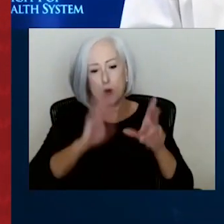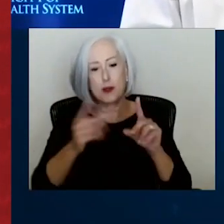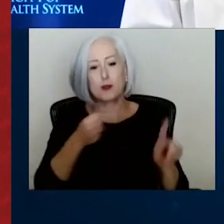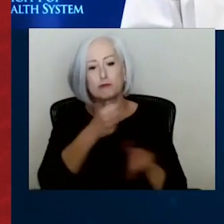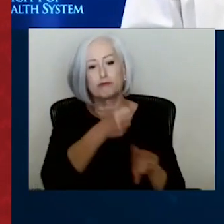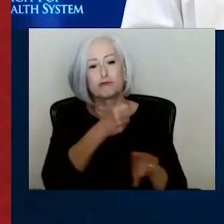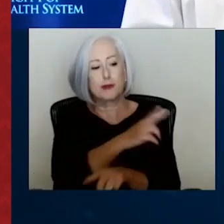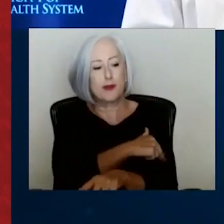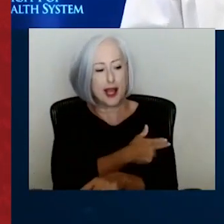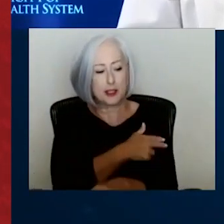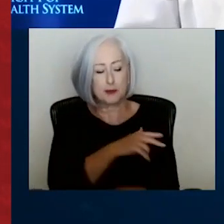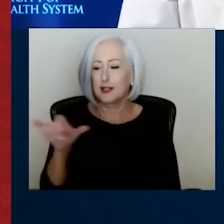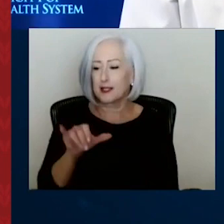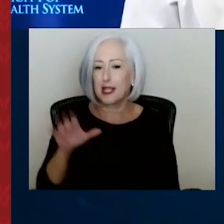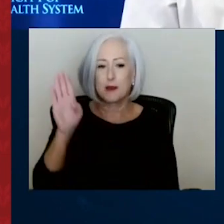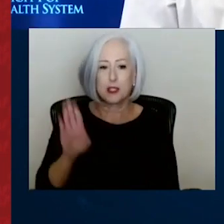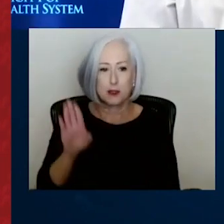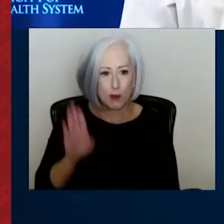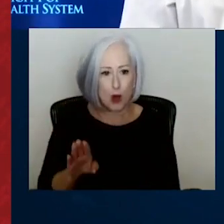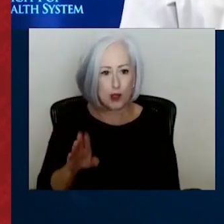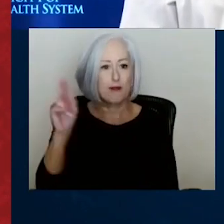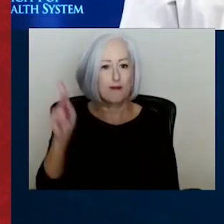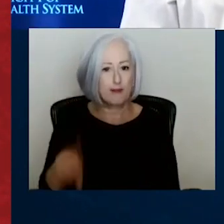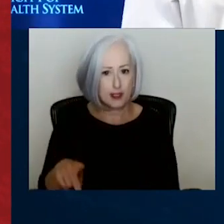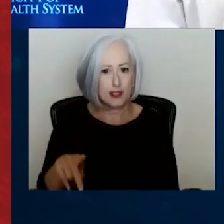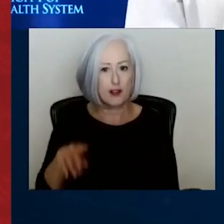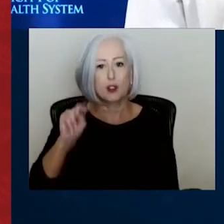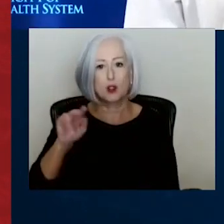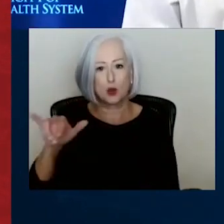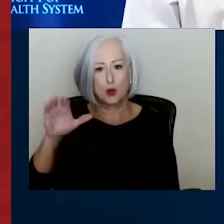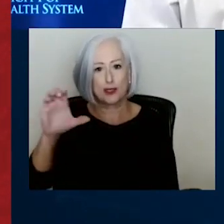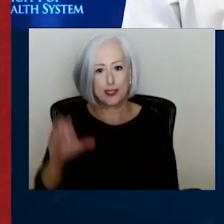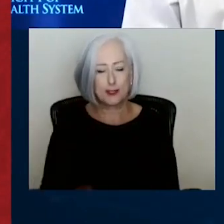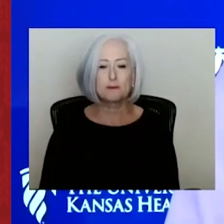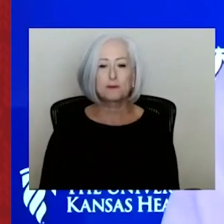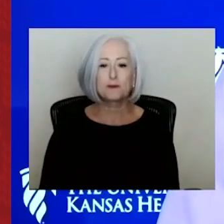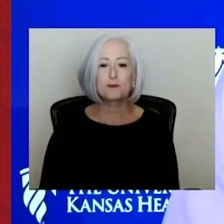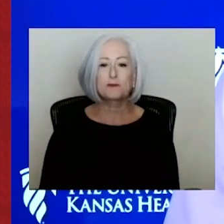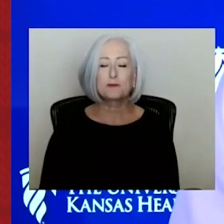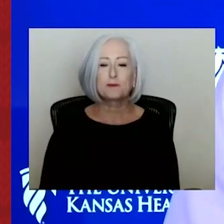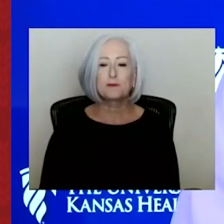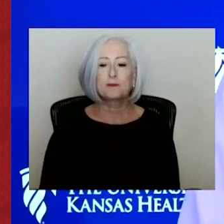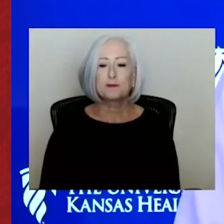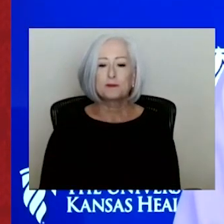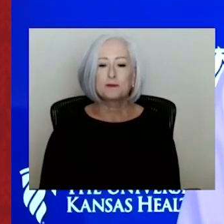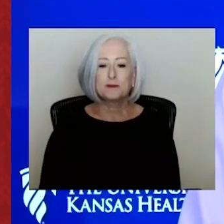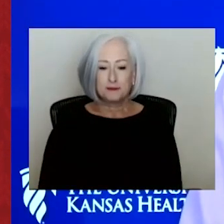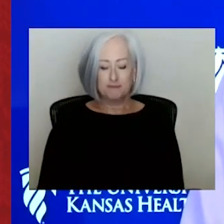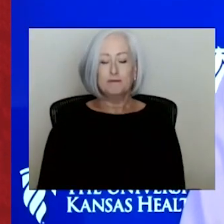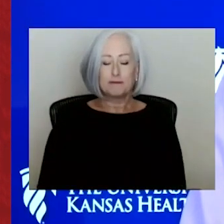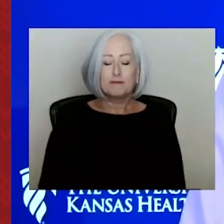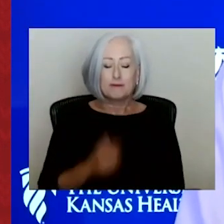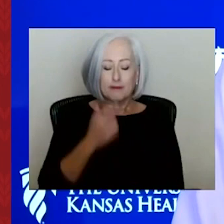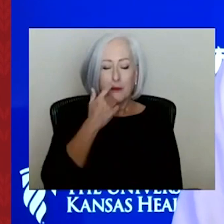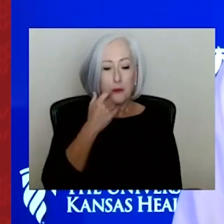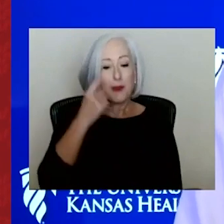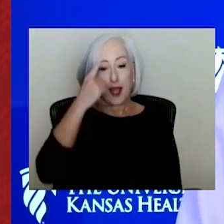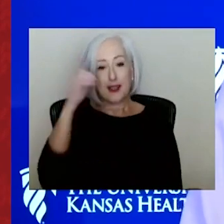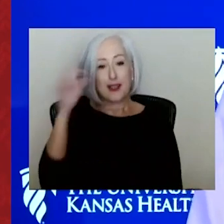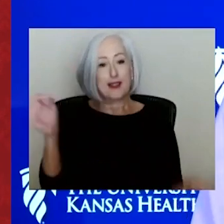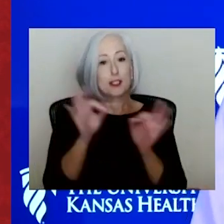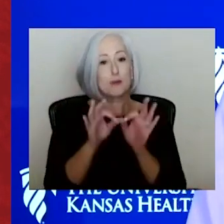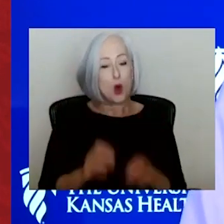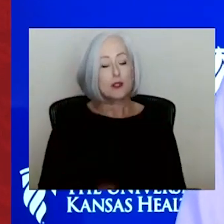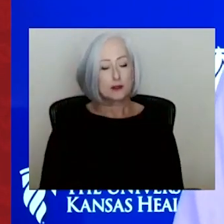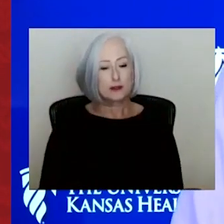as they did in Philly, as they are in New York City. Thoughts? Yeah, I'll start. So I think that is important. I think even as